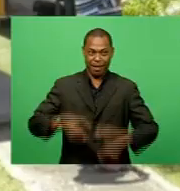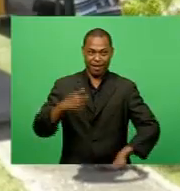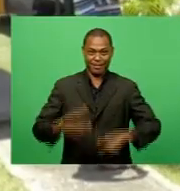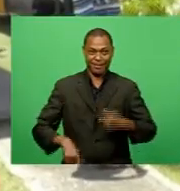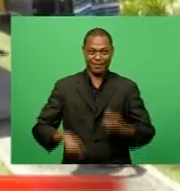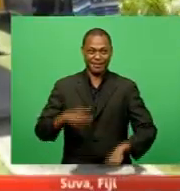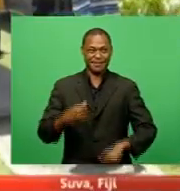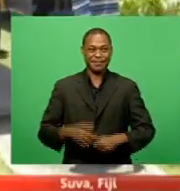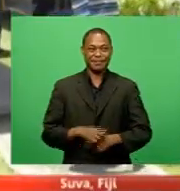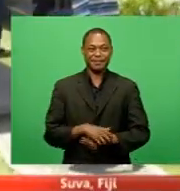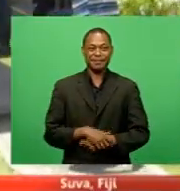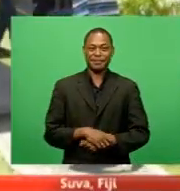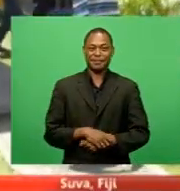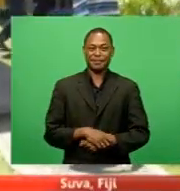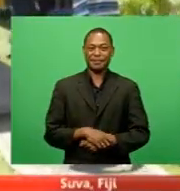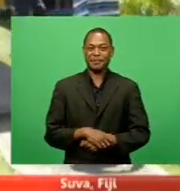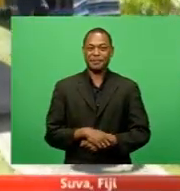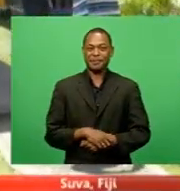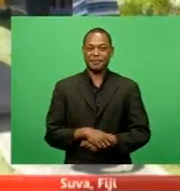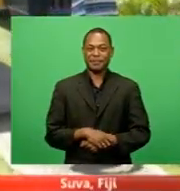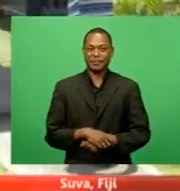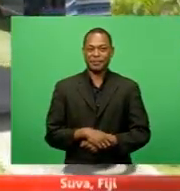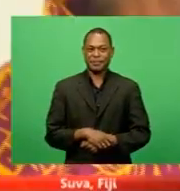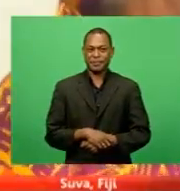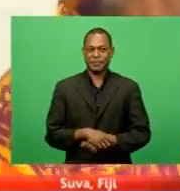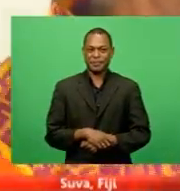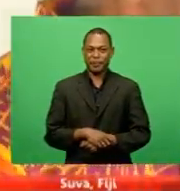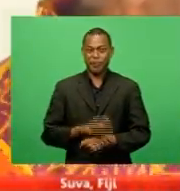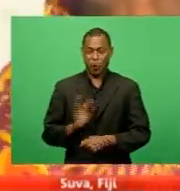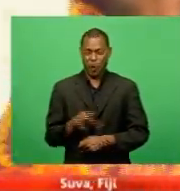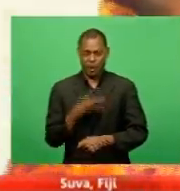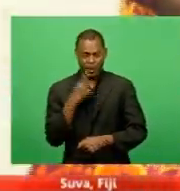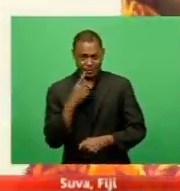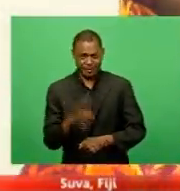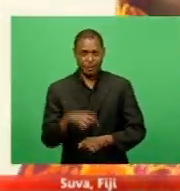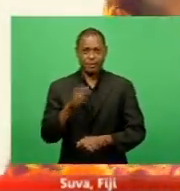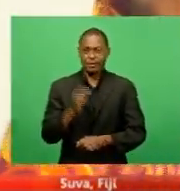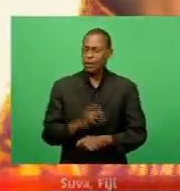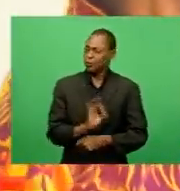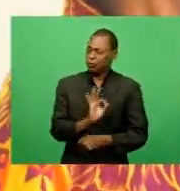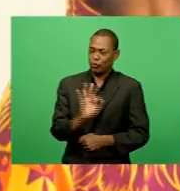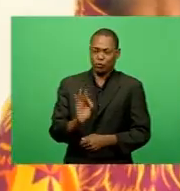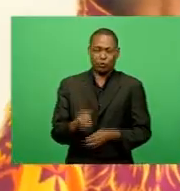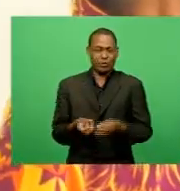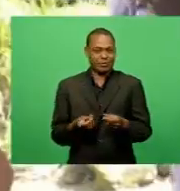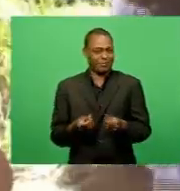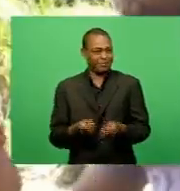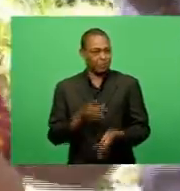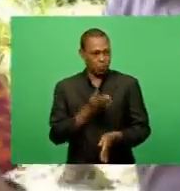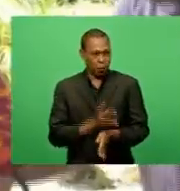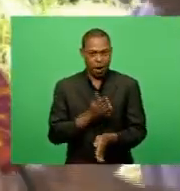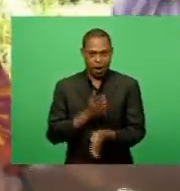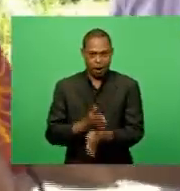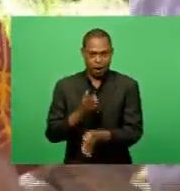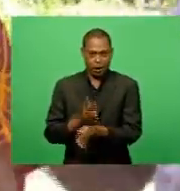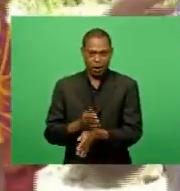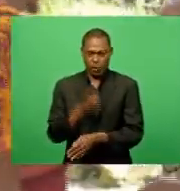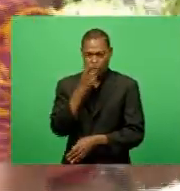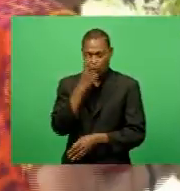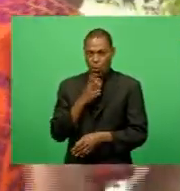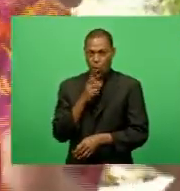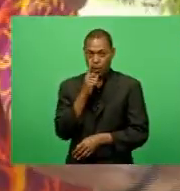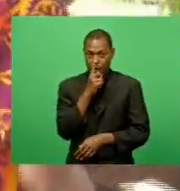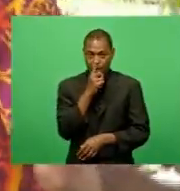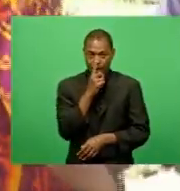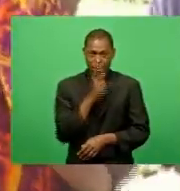The Director of Social Welfare admitted working in a care institution is not always easy, However, he is very pleased with reports coming